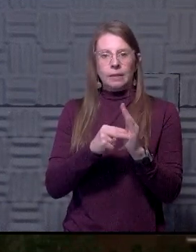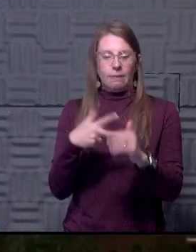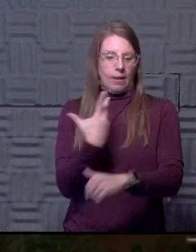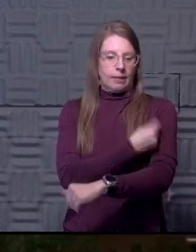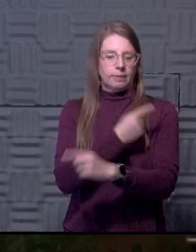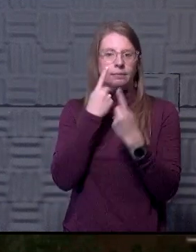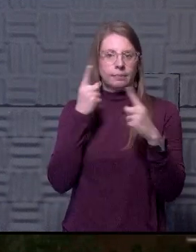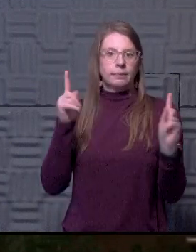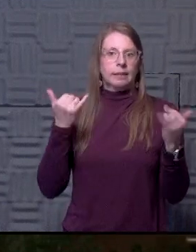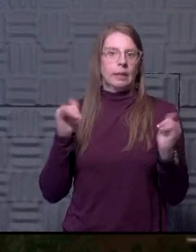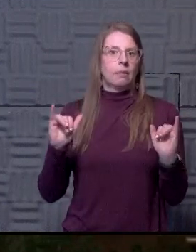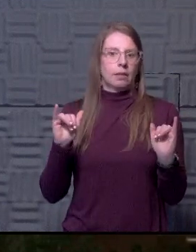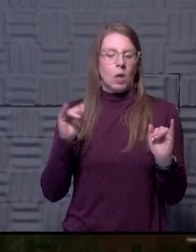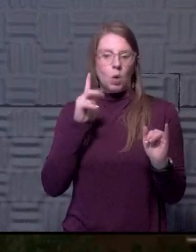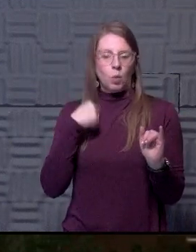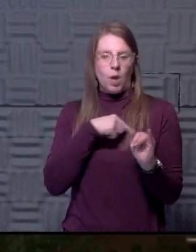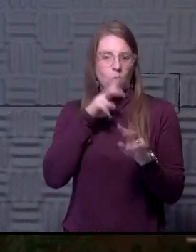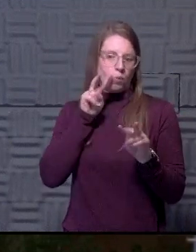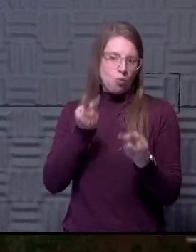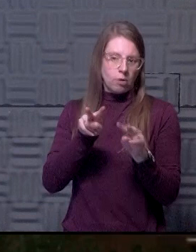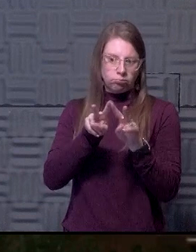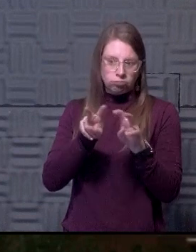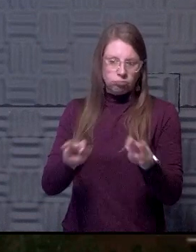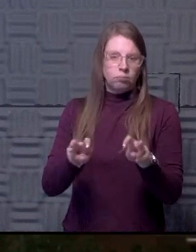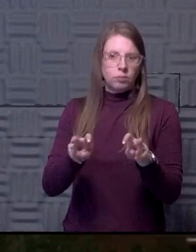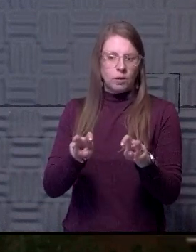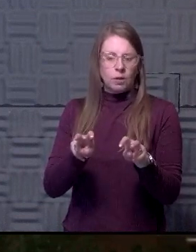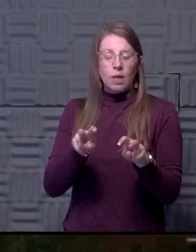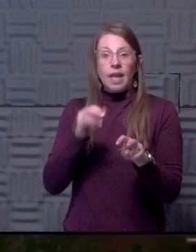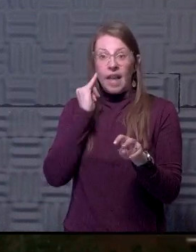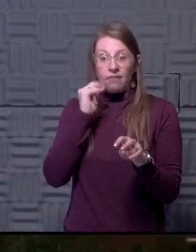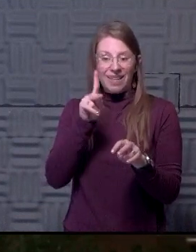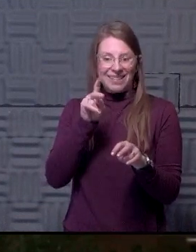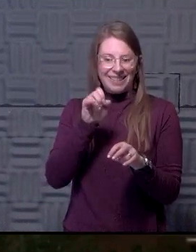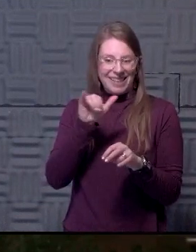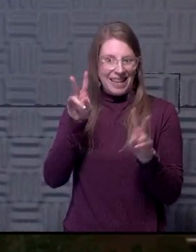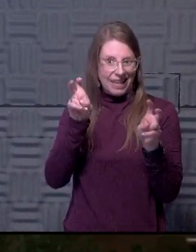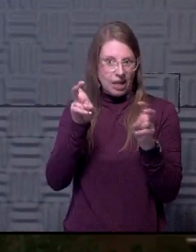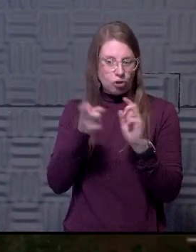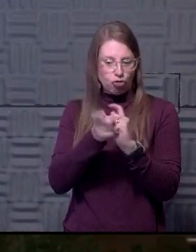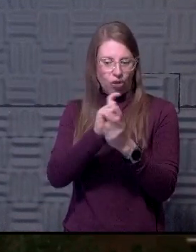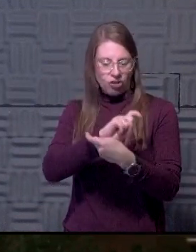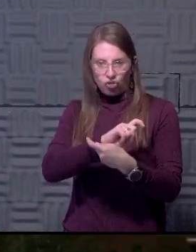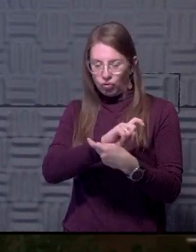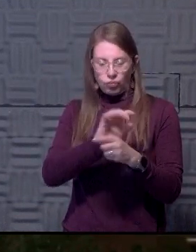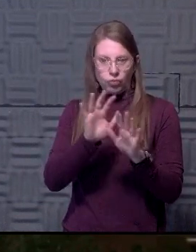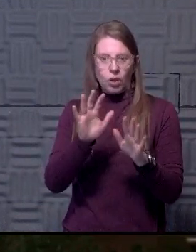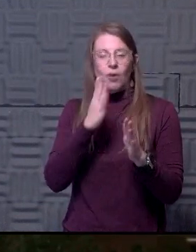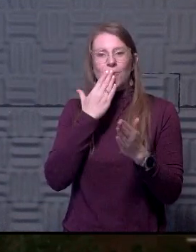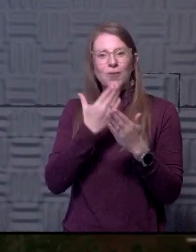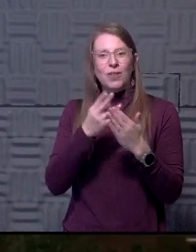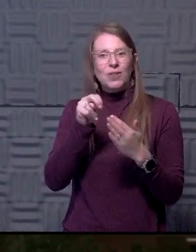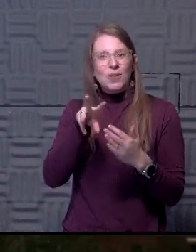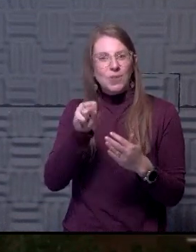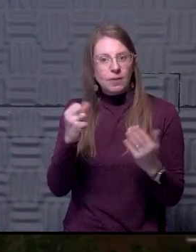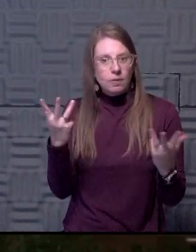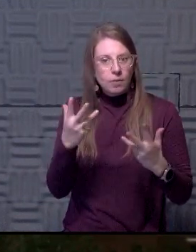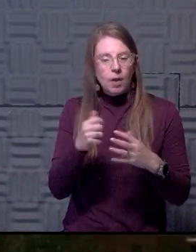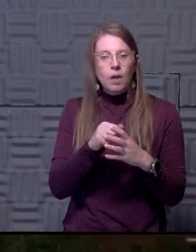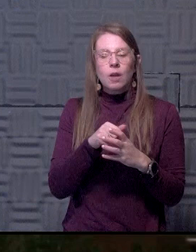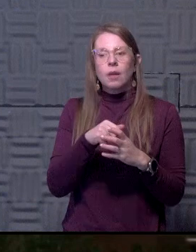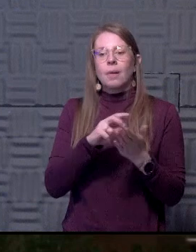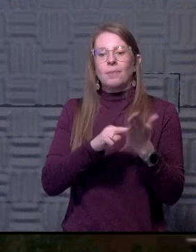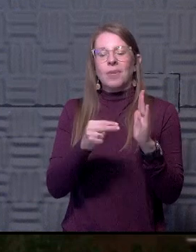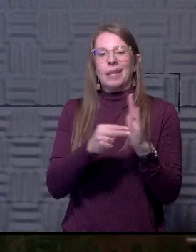We're monitoring that closely, and if that key changes at all in any way, the good news is it will make it